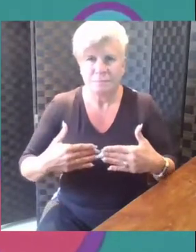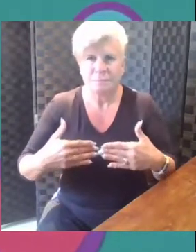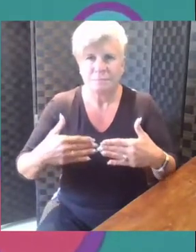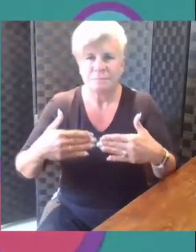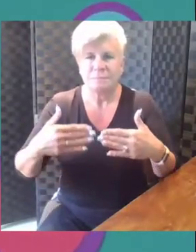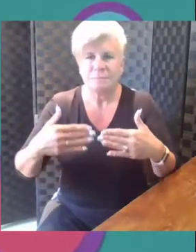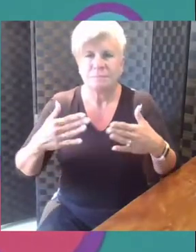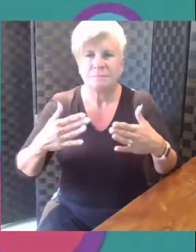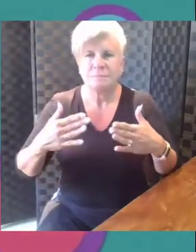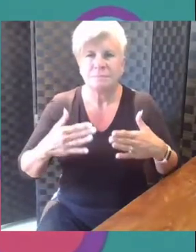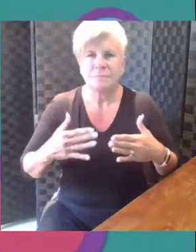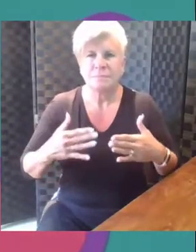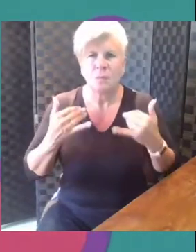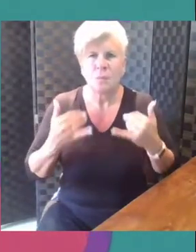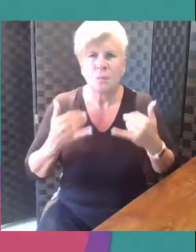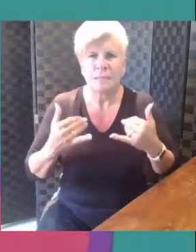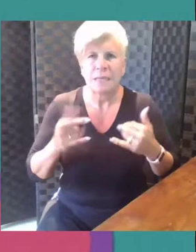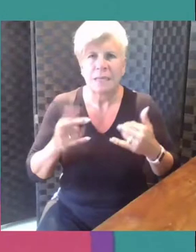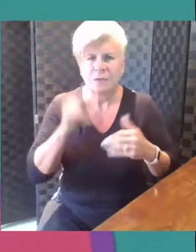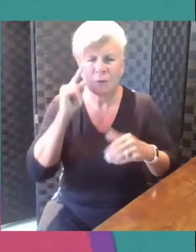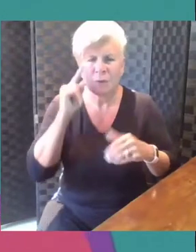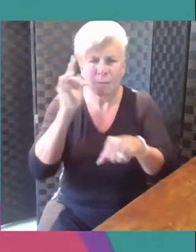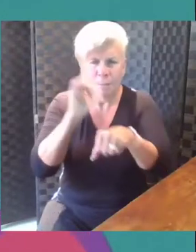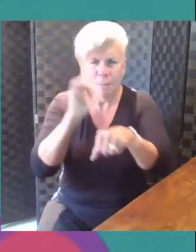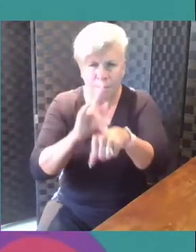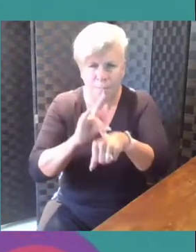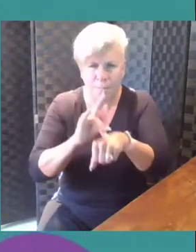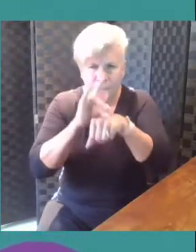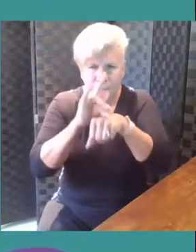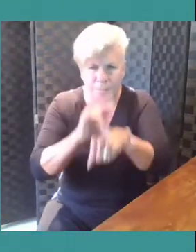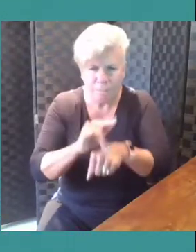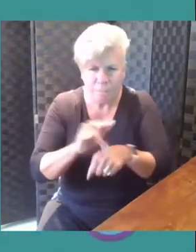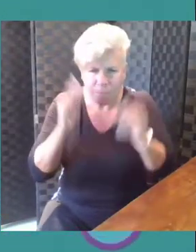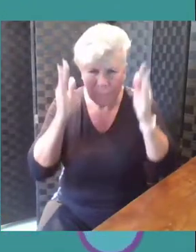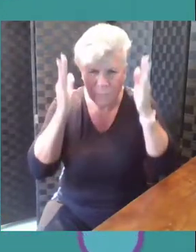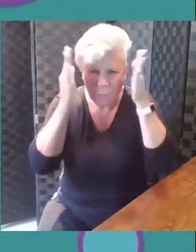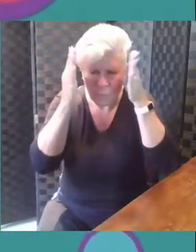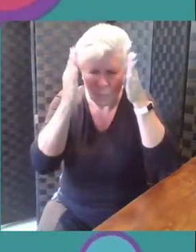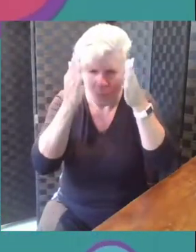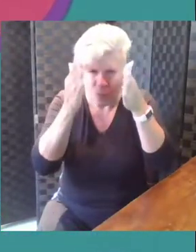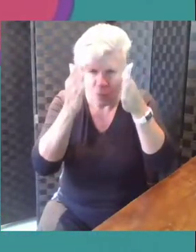In this moment, you are mindful. Do you notice that?